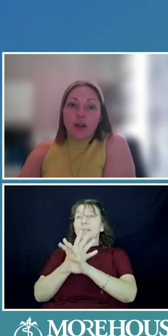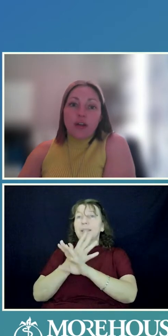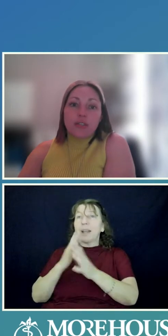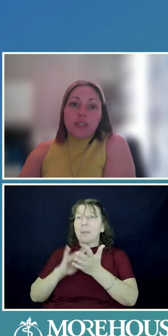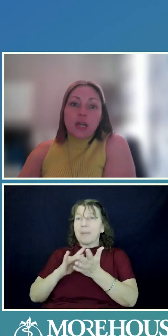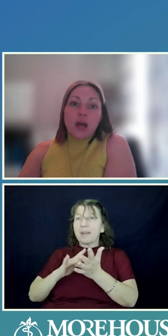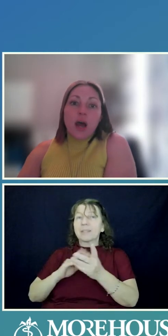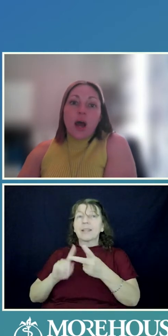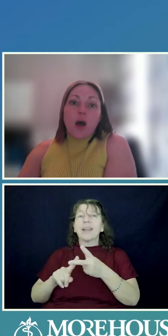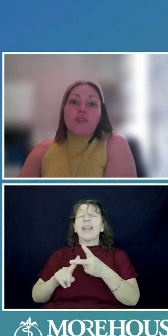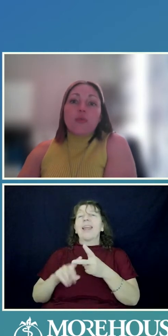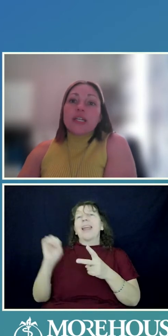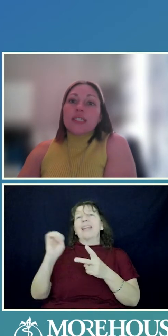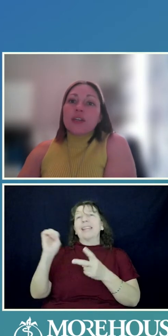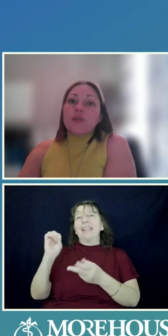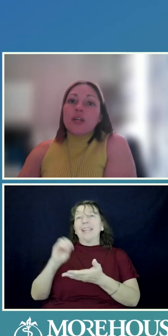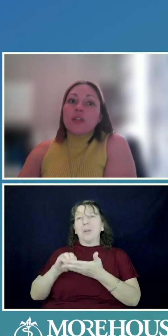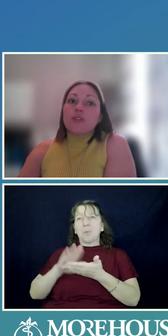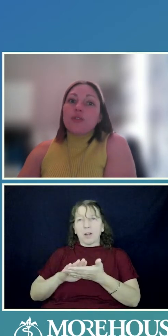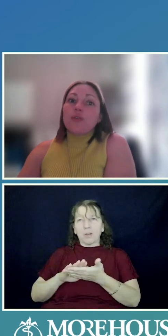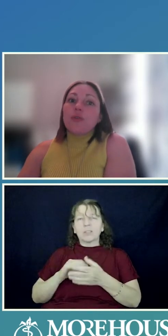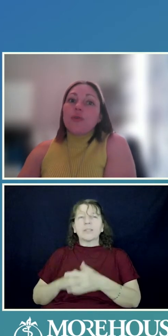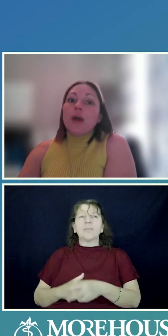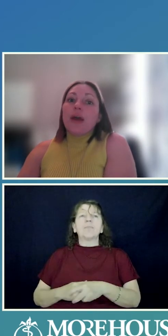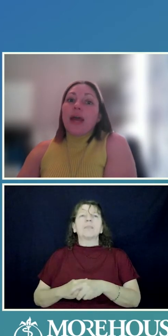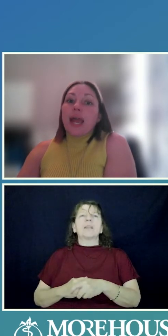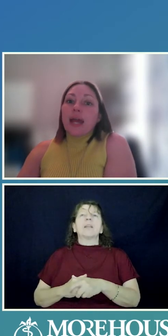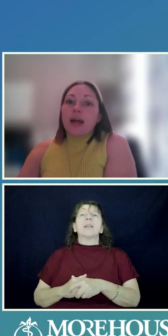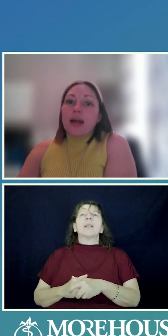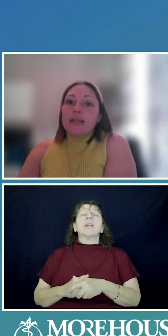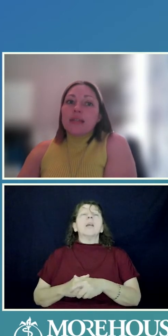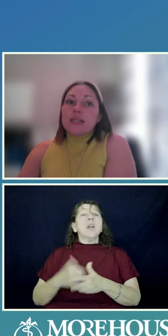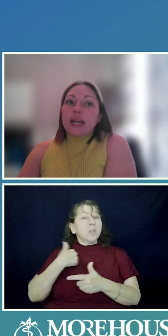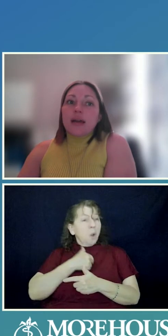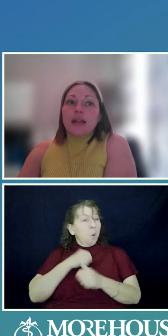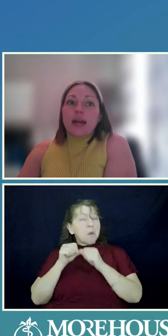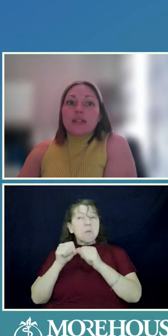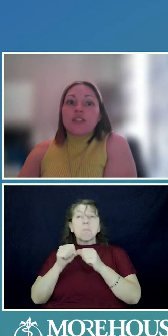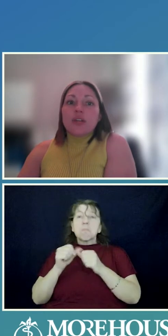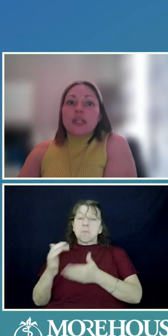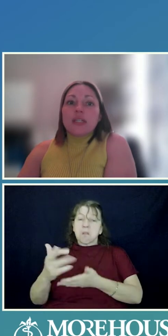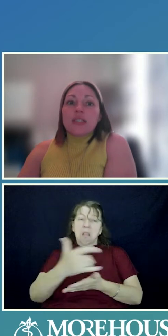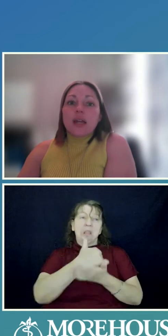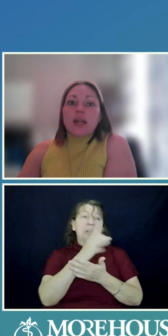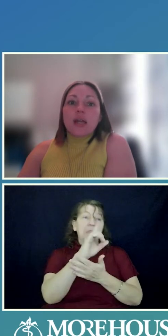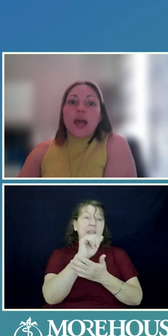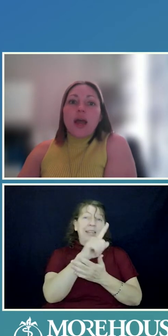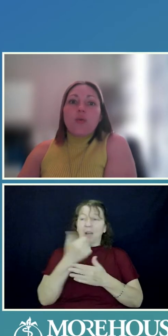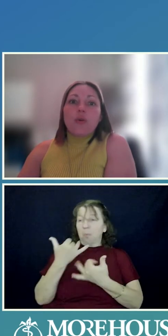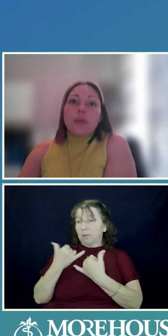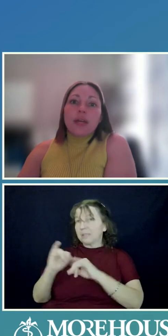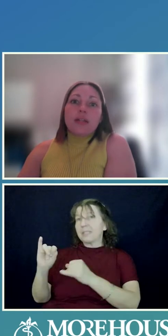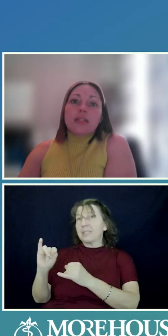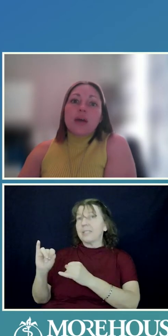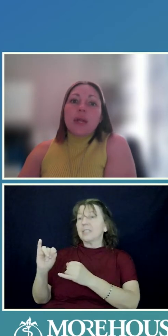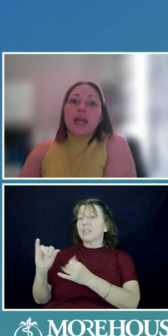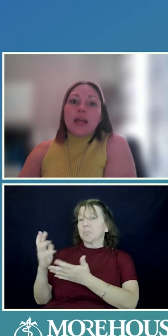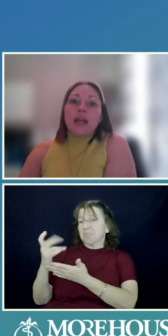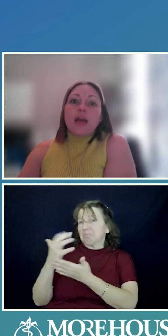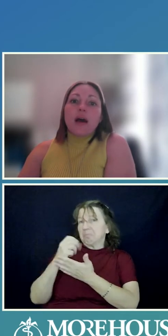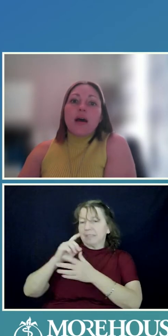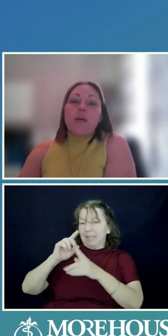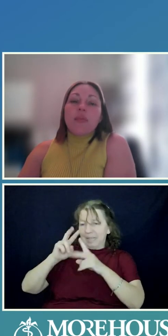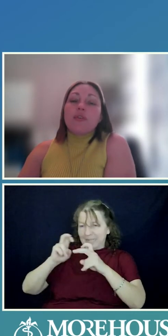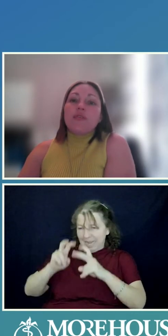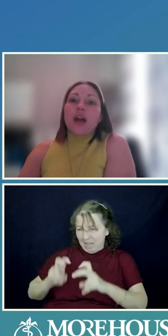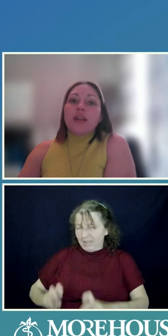health records. So we're continuing to analyze the data collected during this study, and we'll be